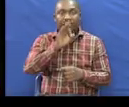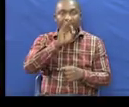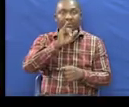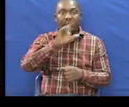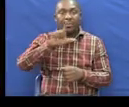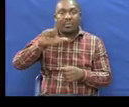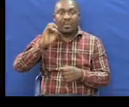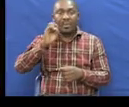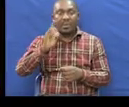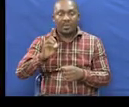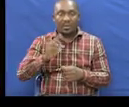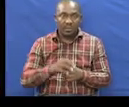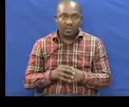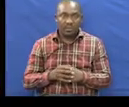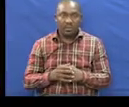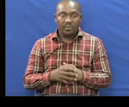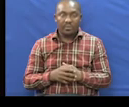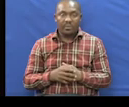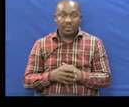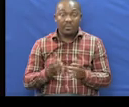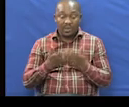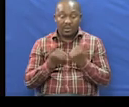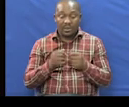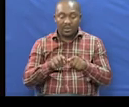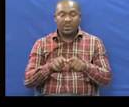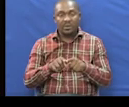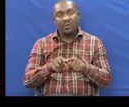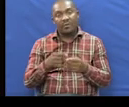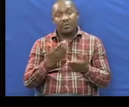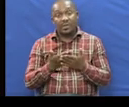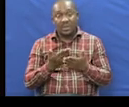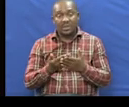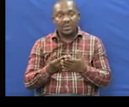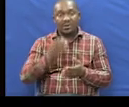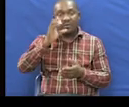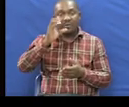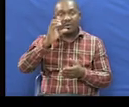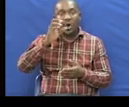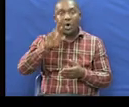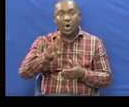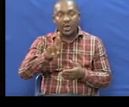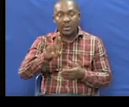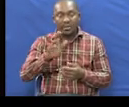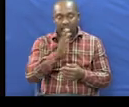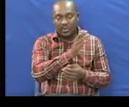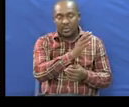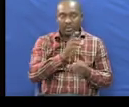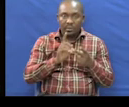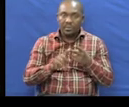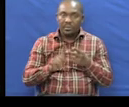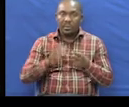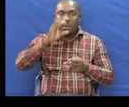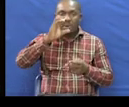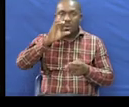the full-filled rule. As I said that for d orbital to be stable, it must have at